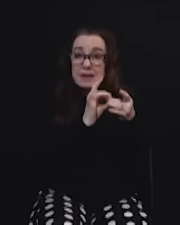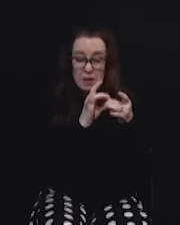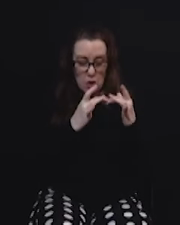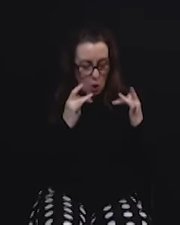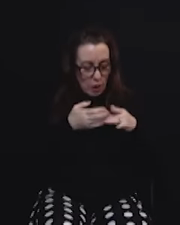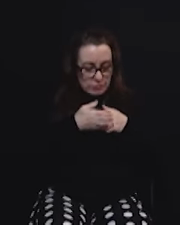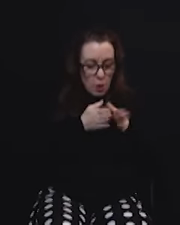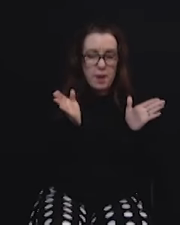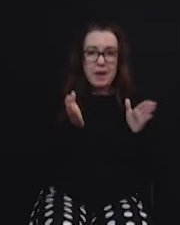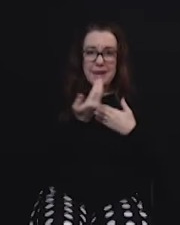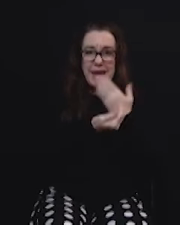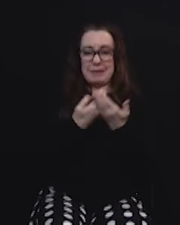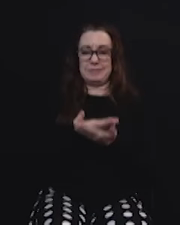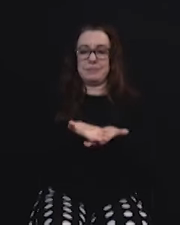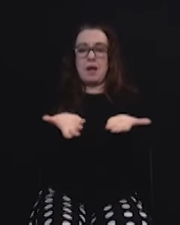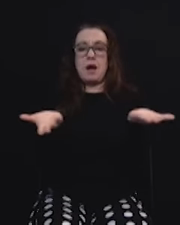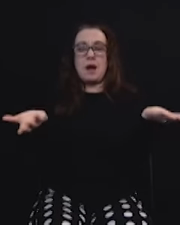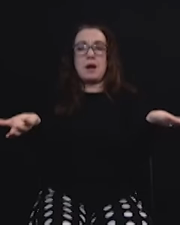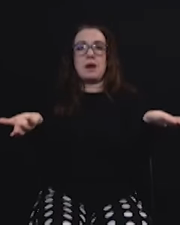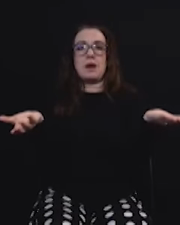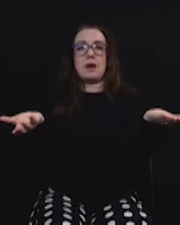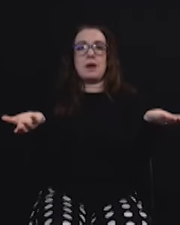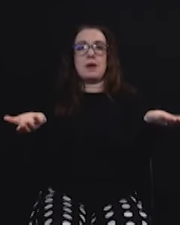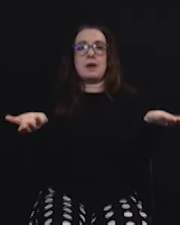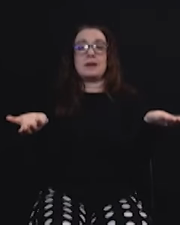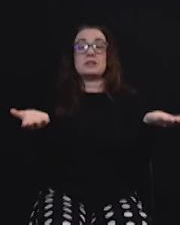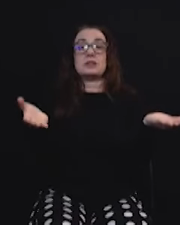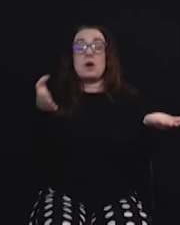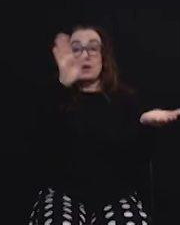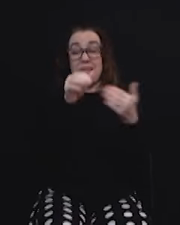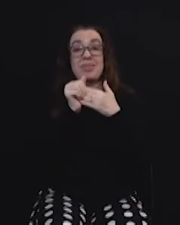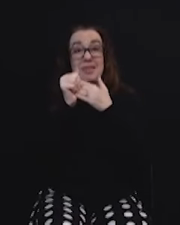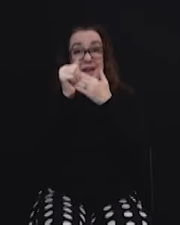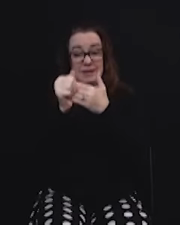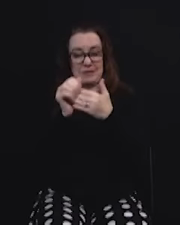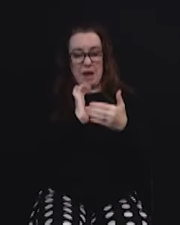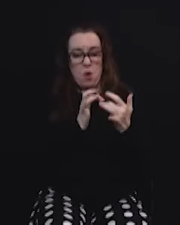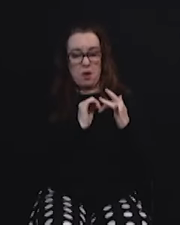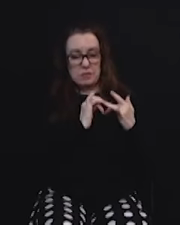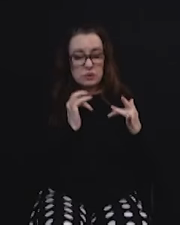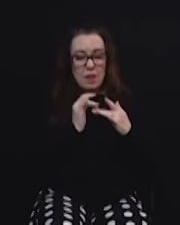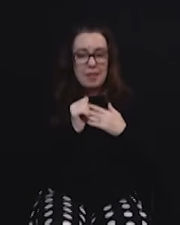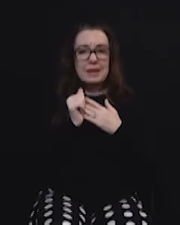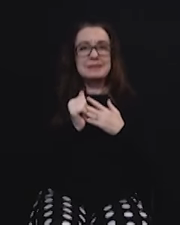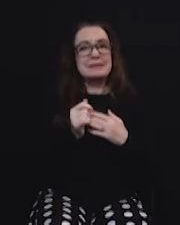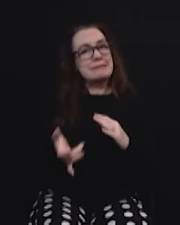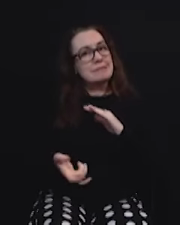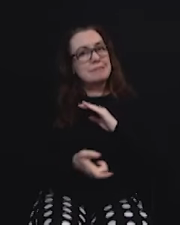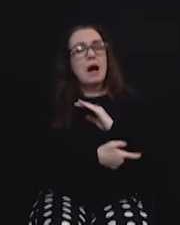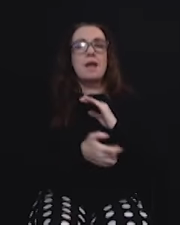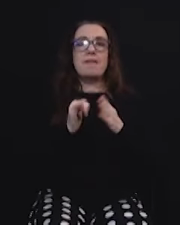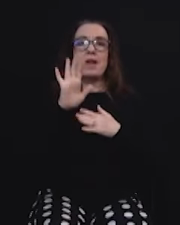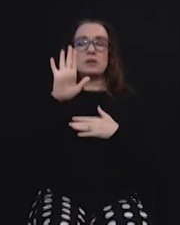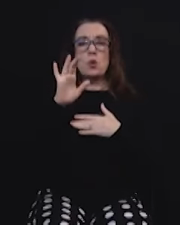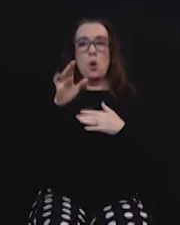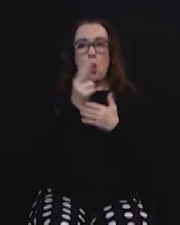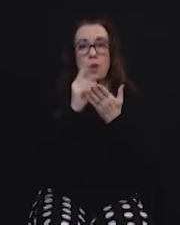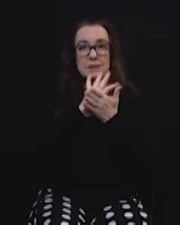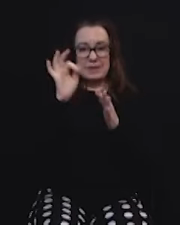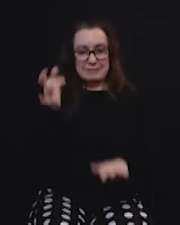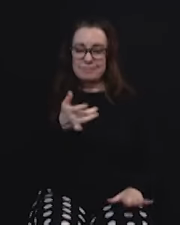hearts and open hands, I pray, God, that you would lead us, lead our hearts, convict us in such a way that only your Holy Spirit